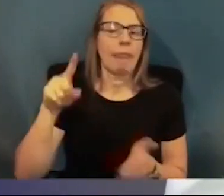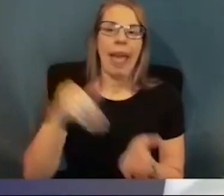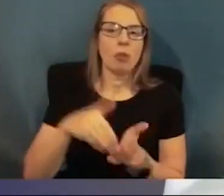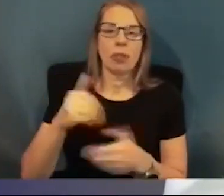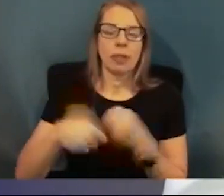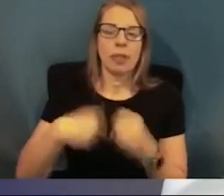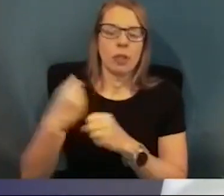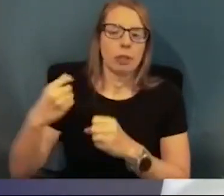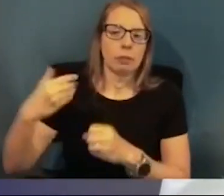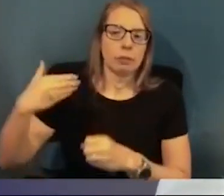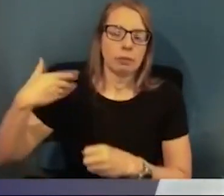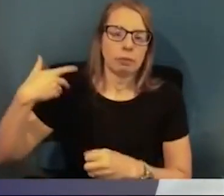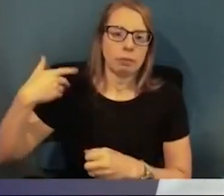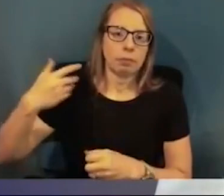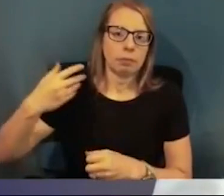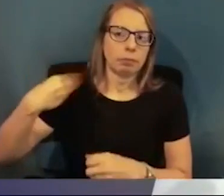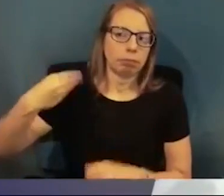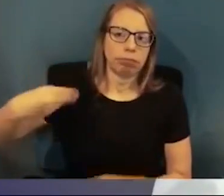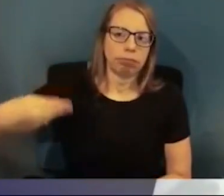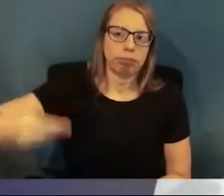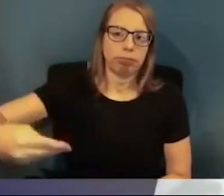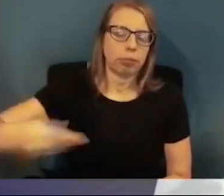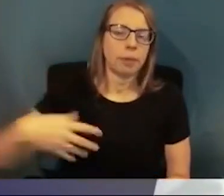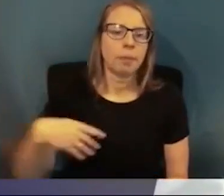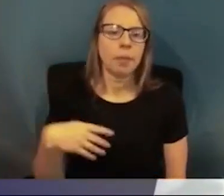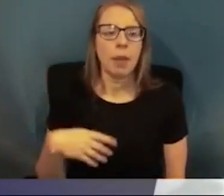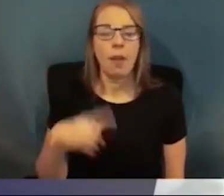for whatever reason, their